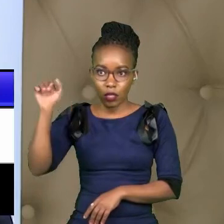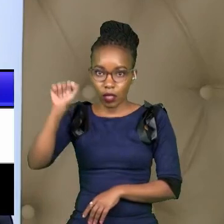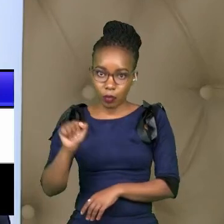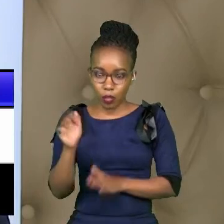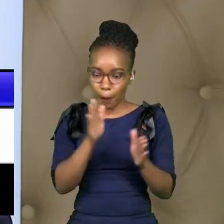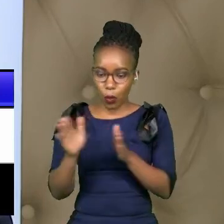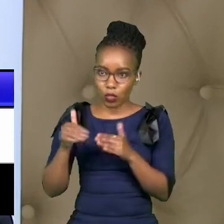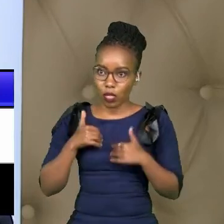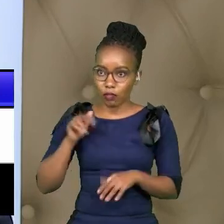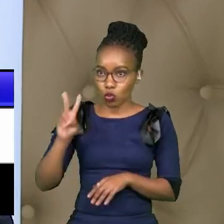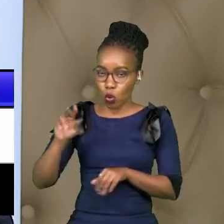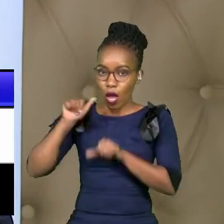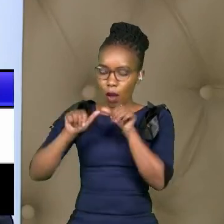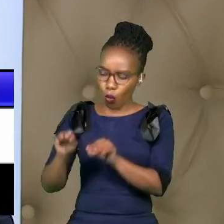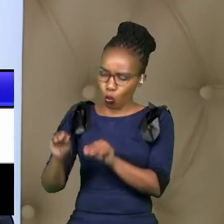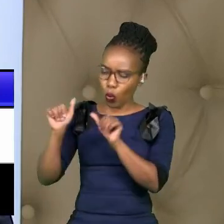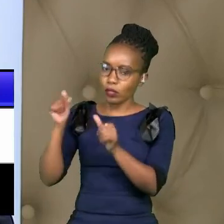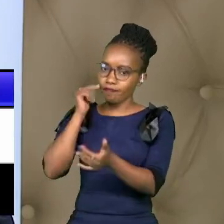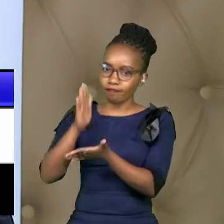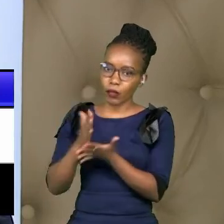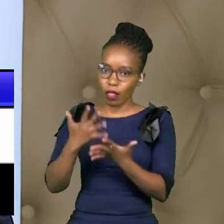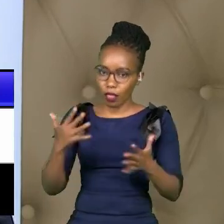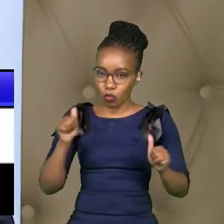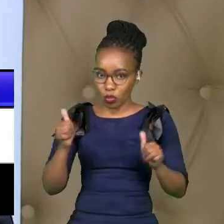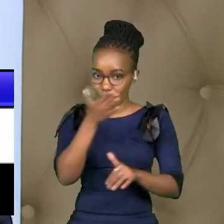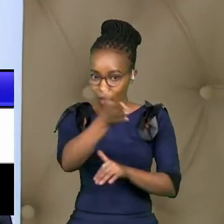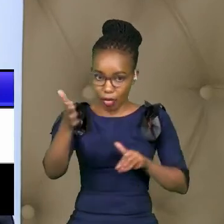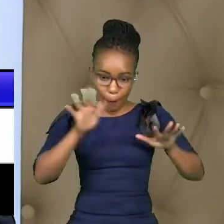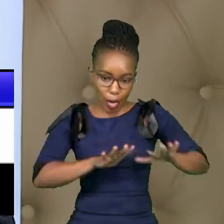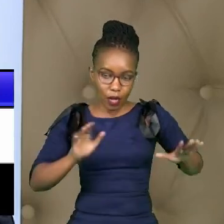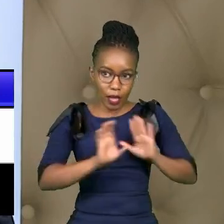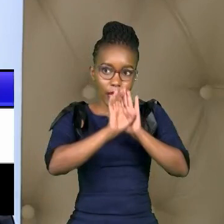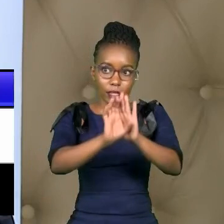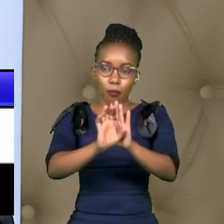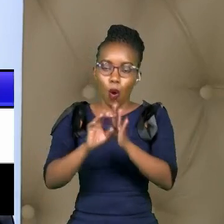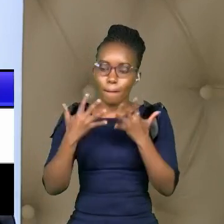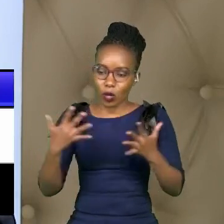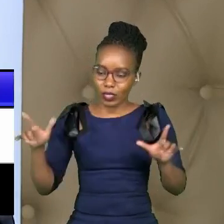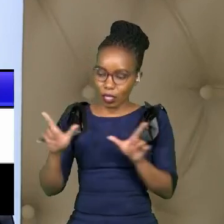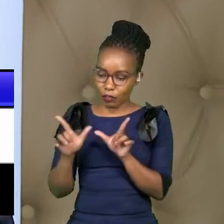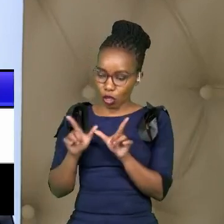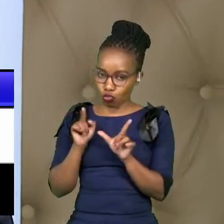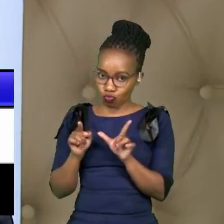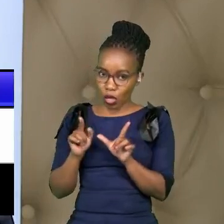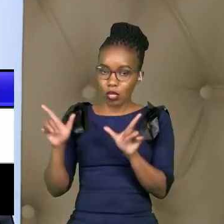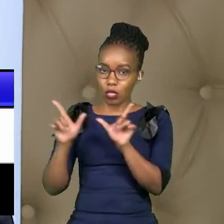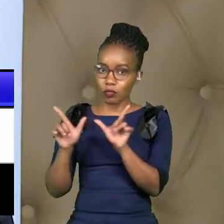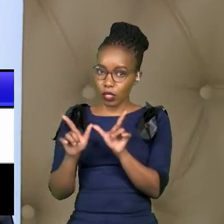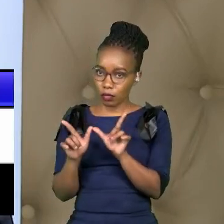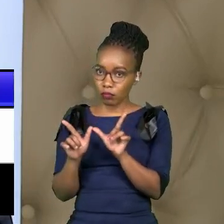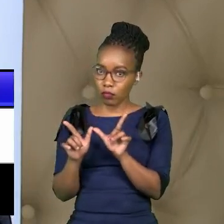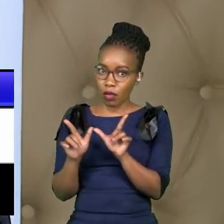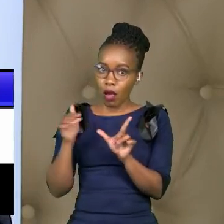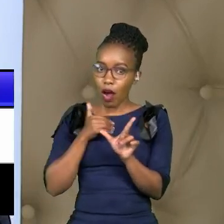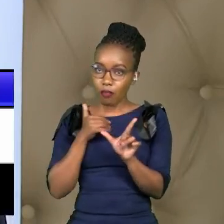terms of the quality assurance of the products that are in the market. One is the product certification. In the product certification, we have